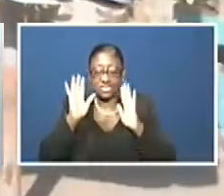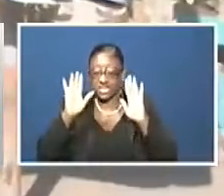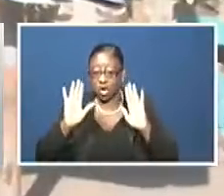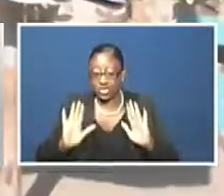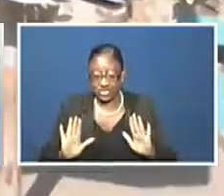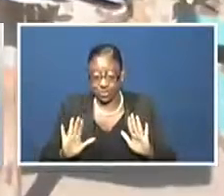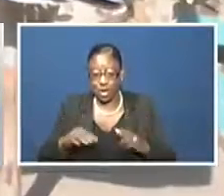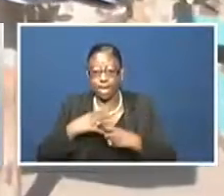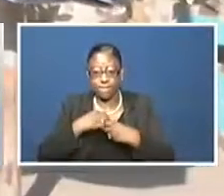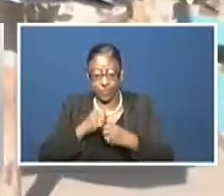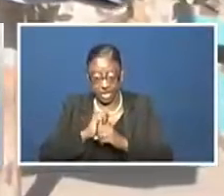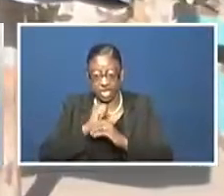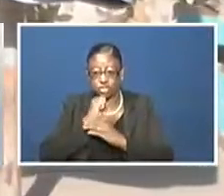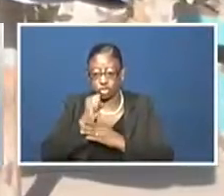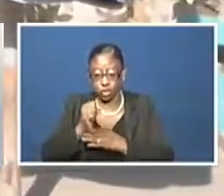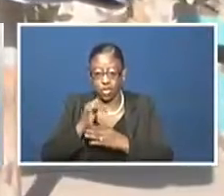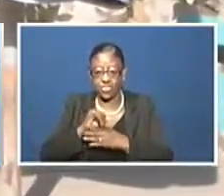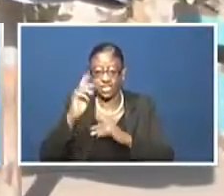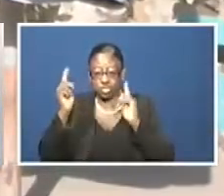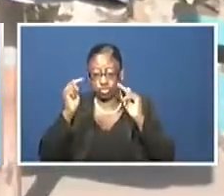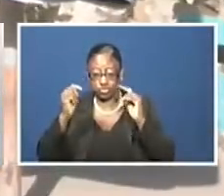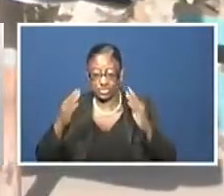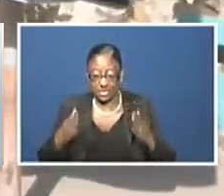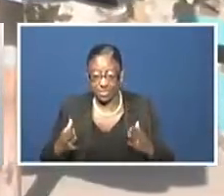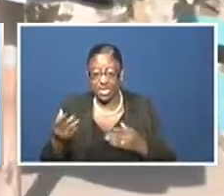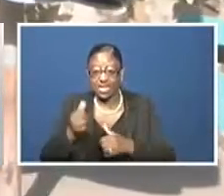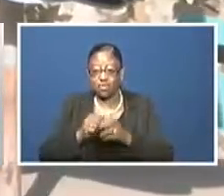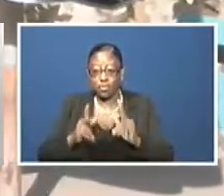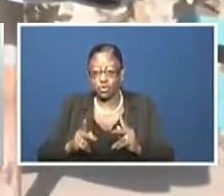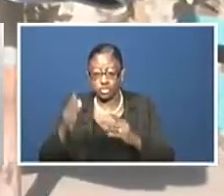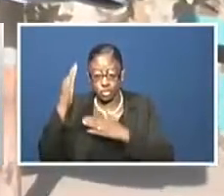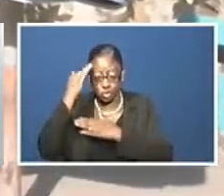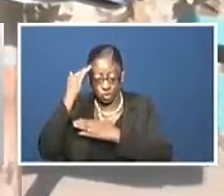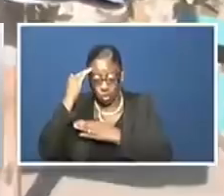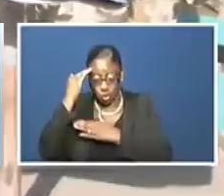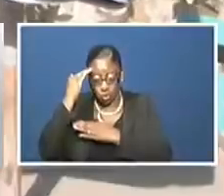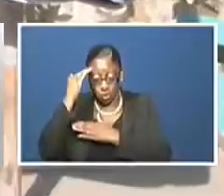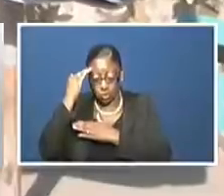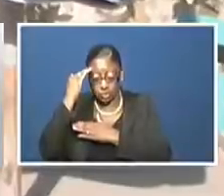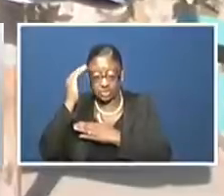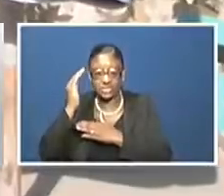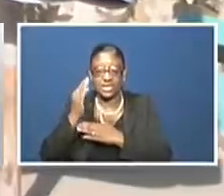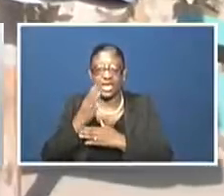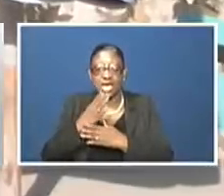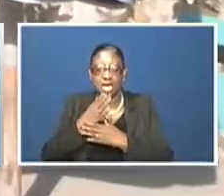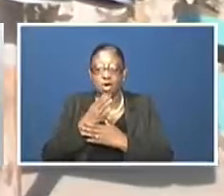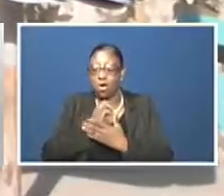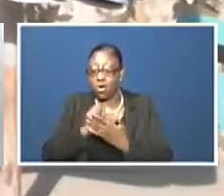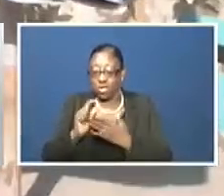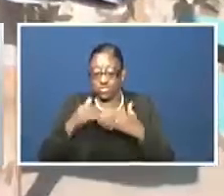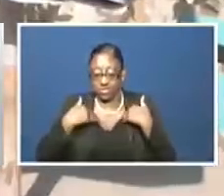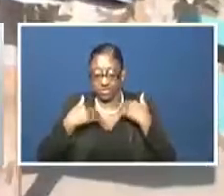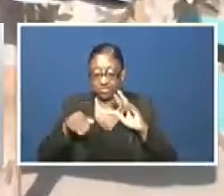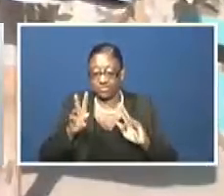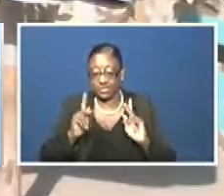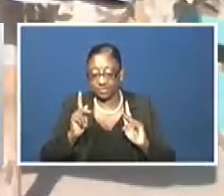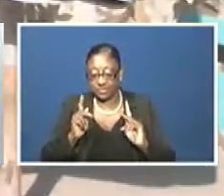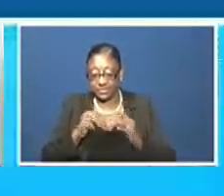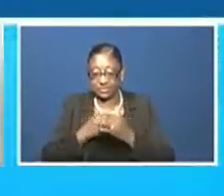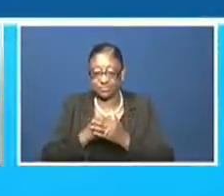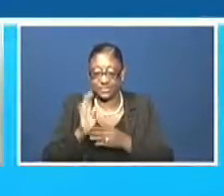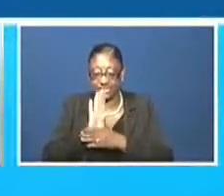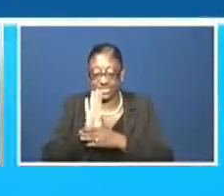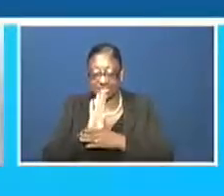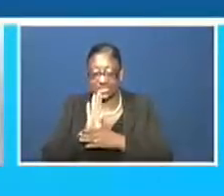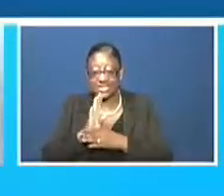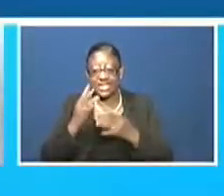And we're going to make sure through the Ministry of Tourism that everybody who comes here know our young up-and-coming entrepreneurs. Well, it's